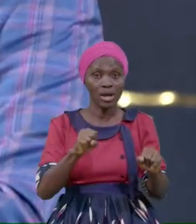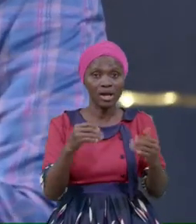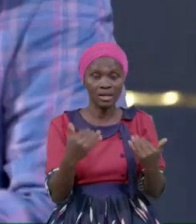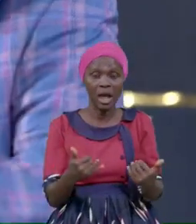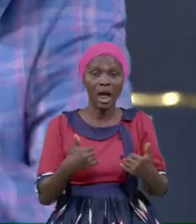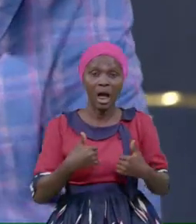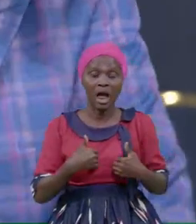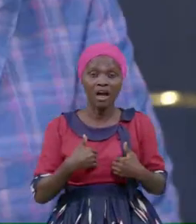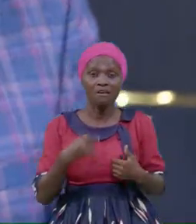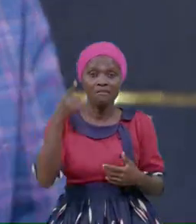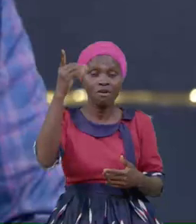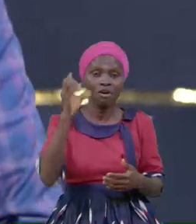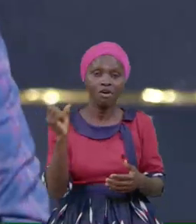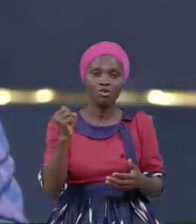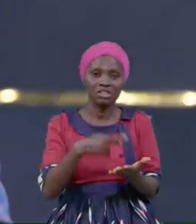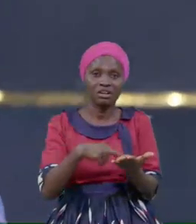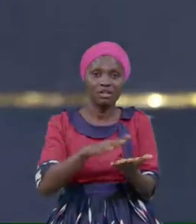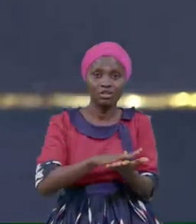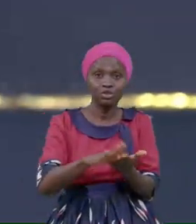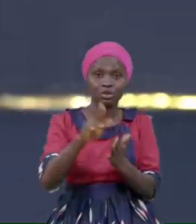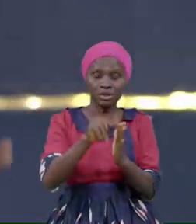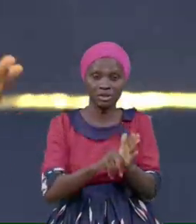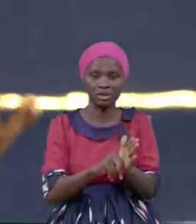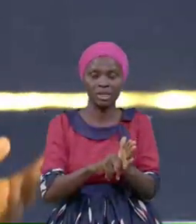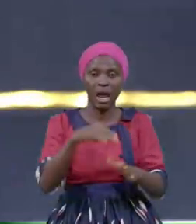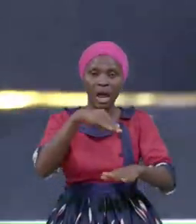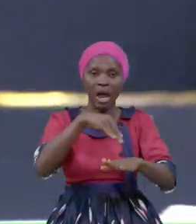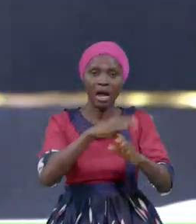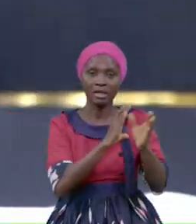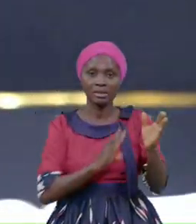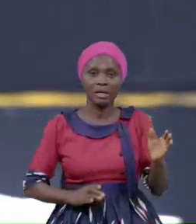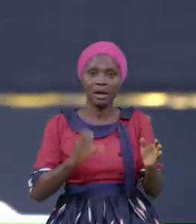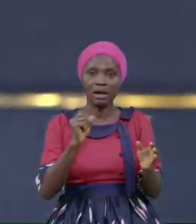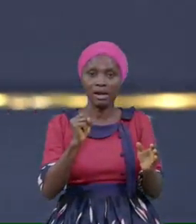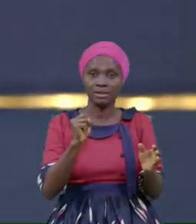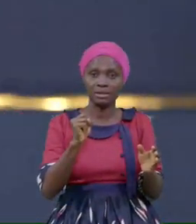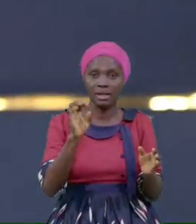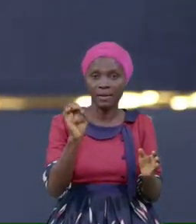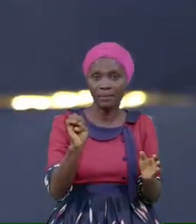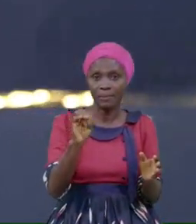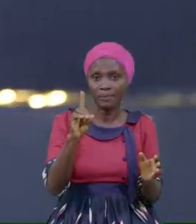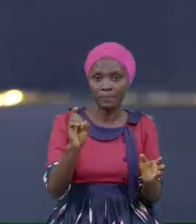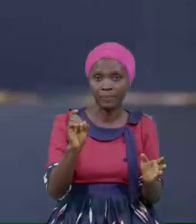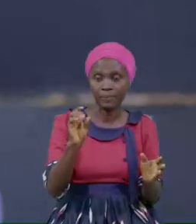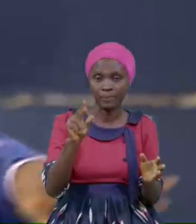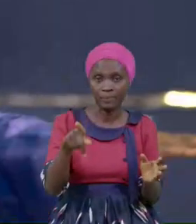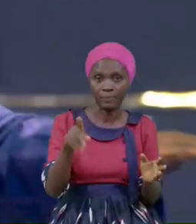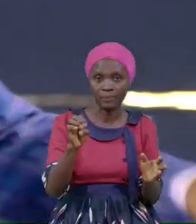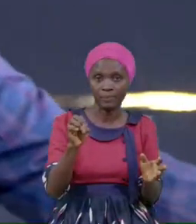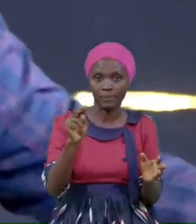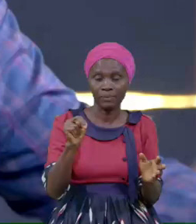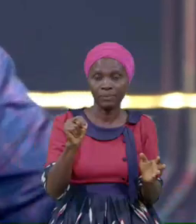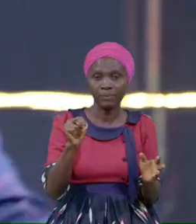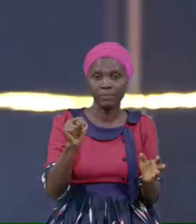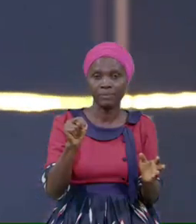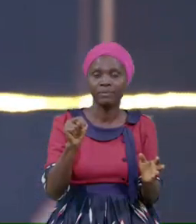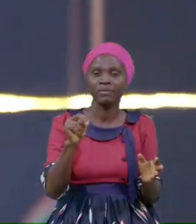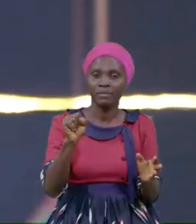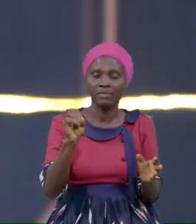expense. That's why, as you come, nothing in my hands I bring. Simply to